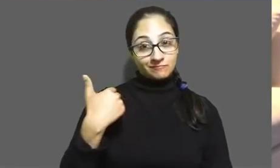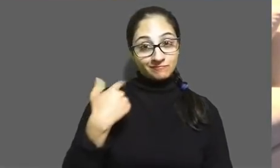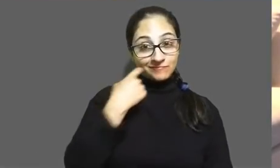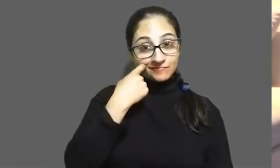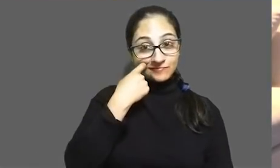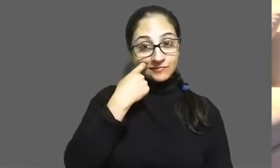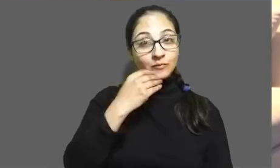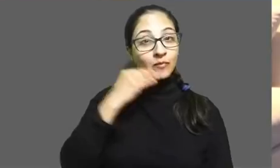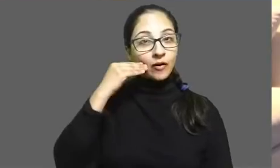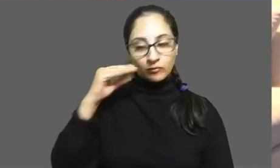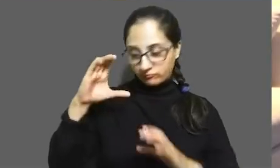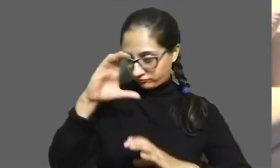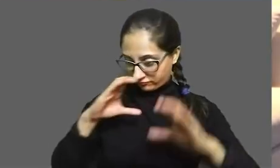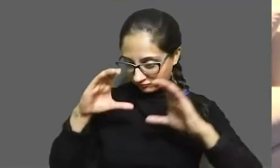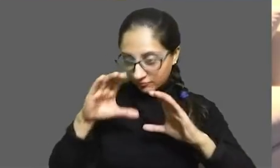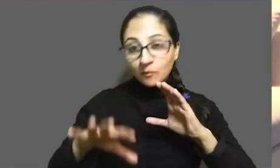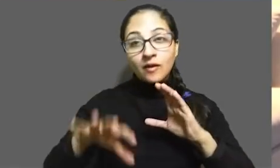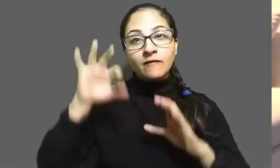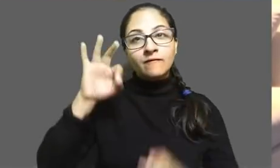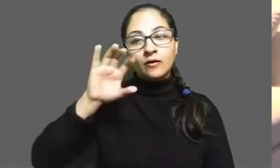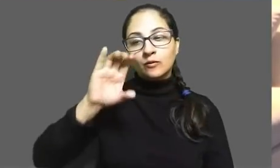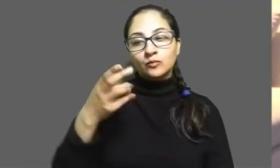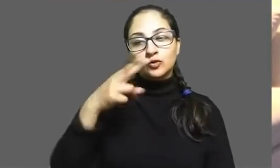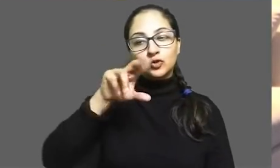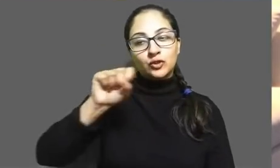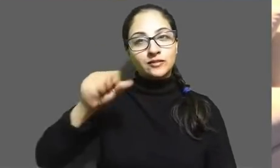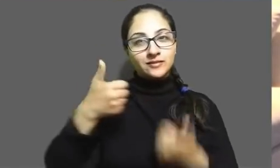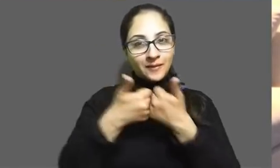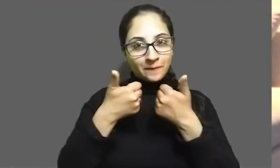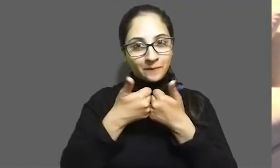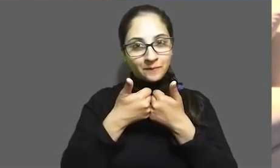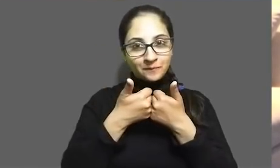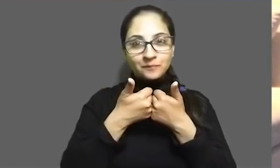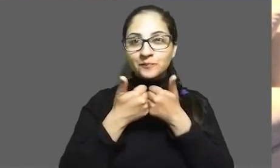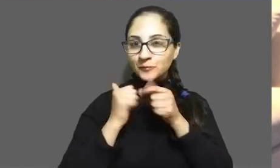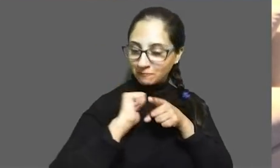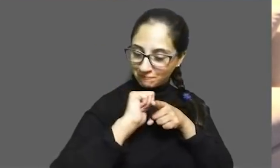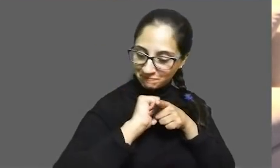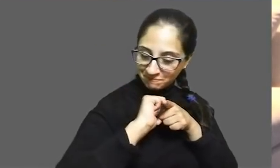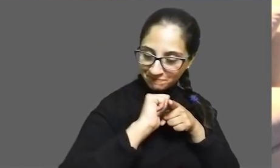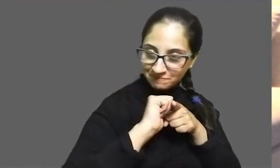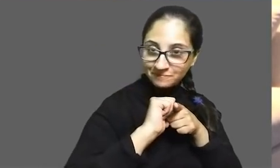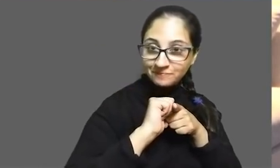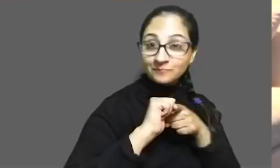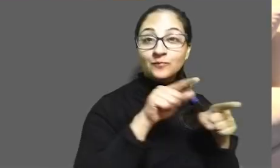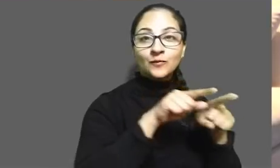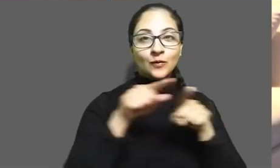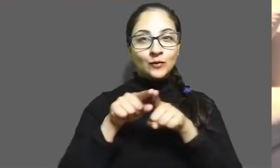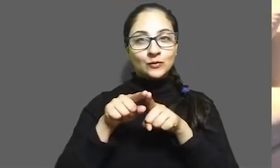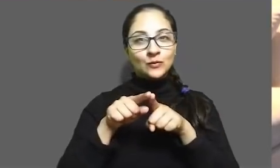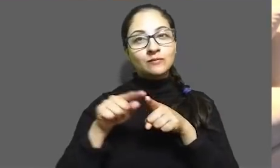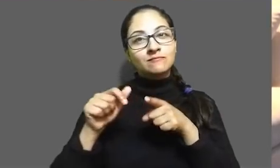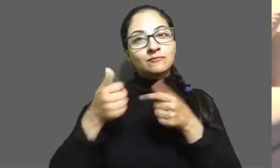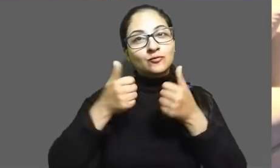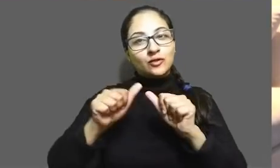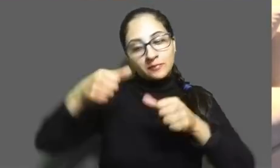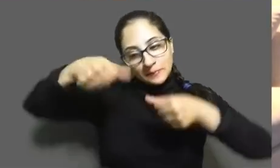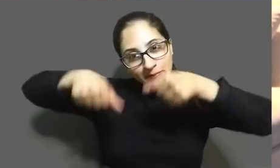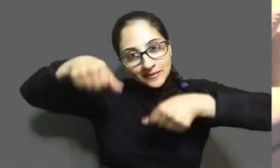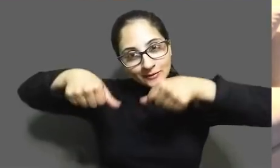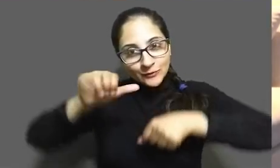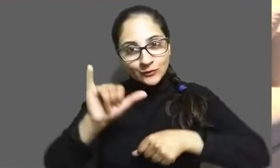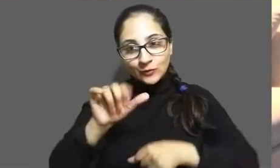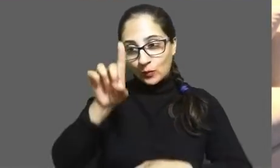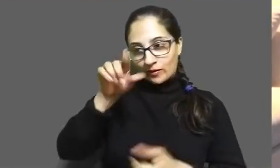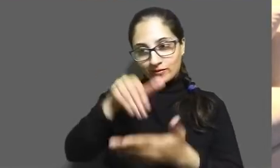brain's tired of that, I switched to my delightful 1,000-piece jigsaw puzzle. And that is great too, although it's